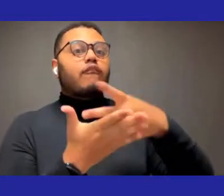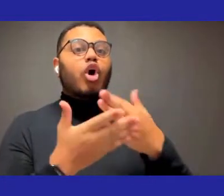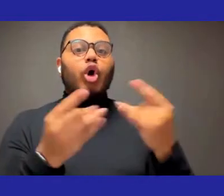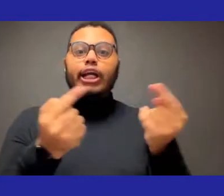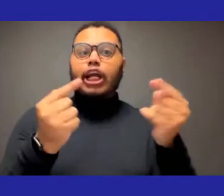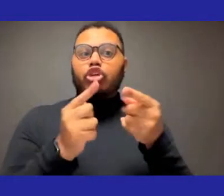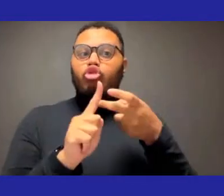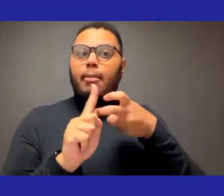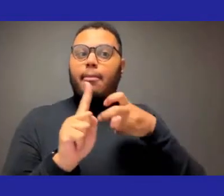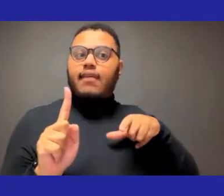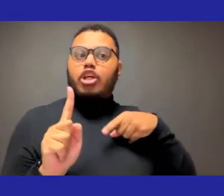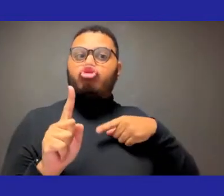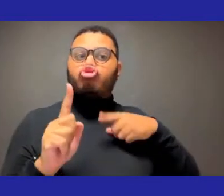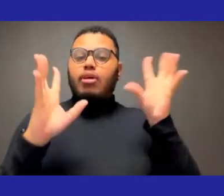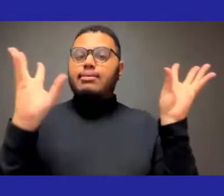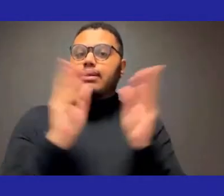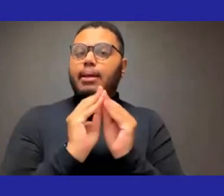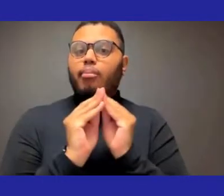the third